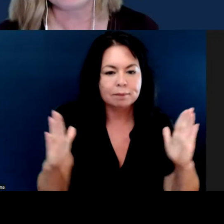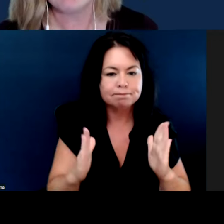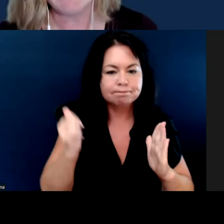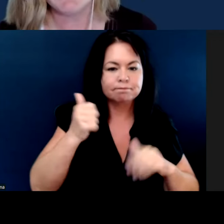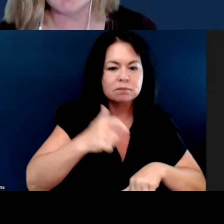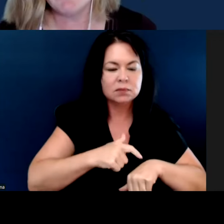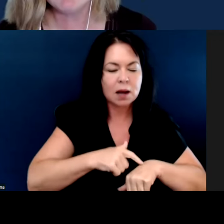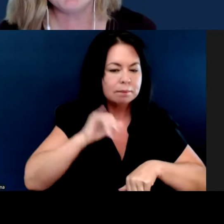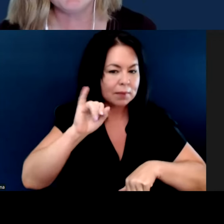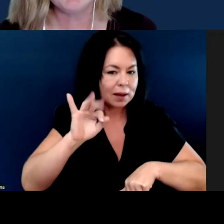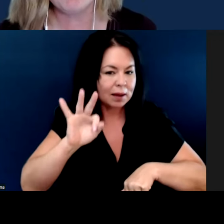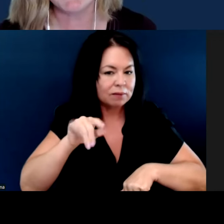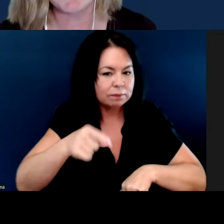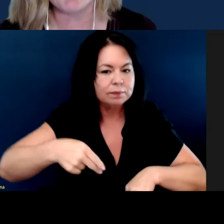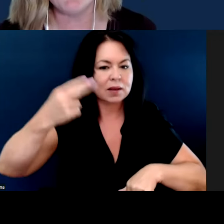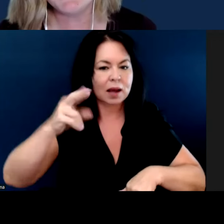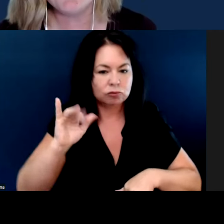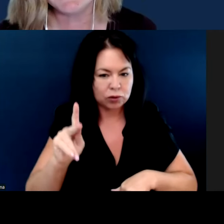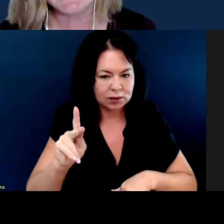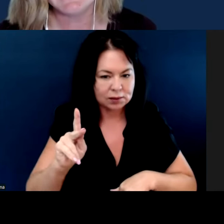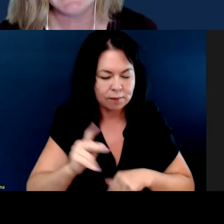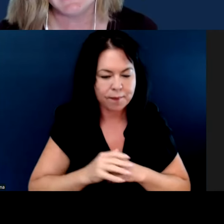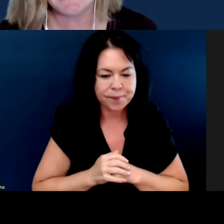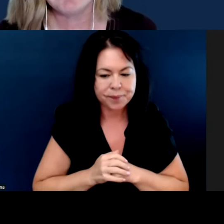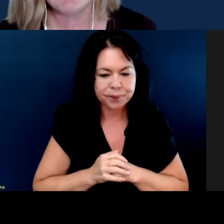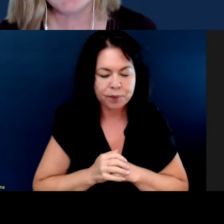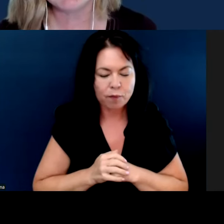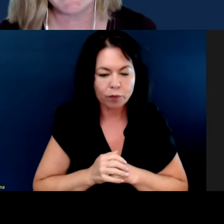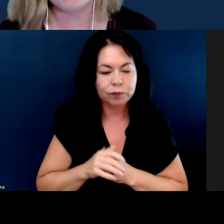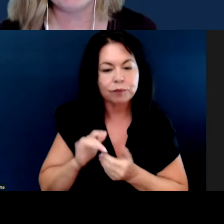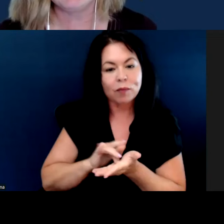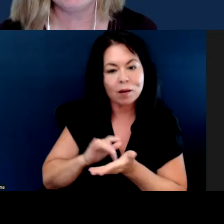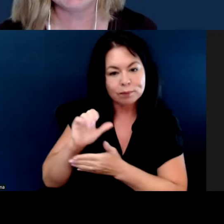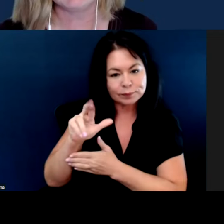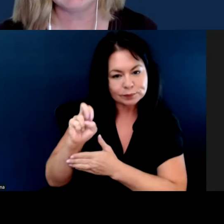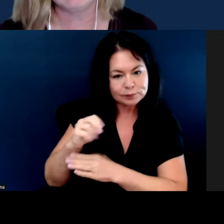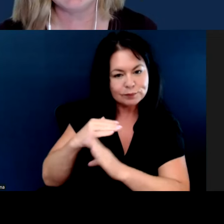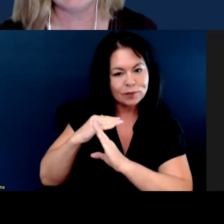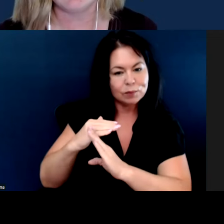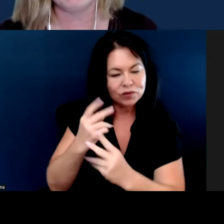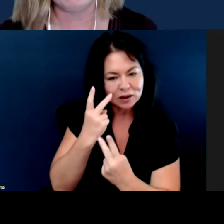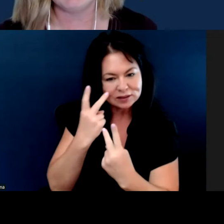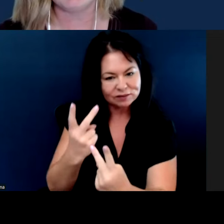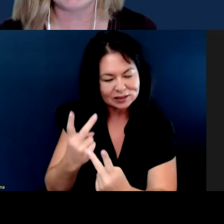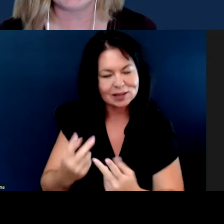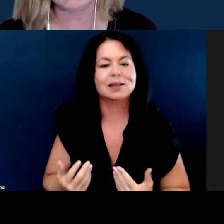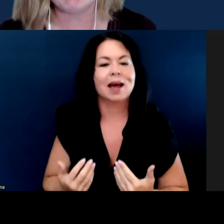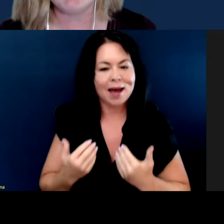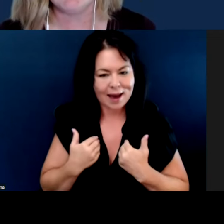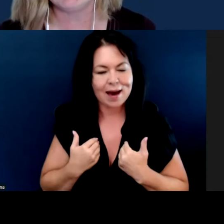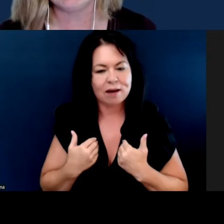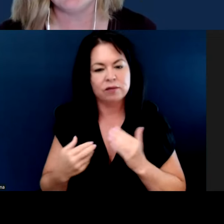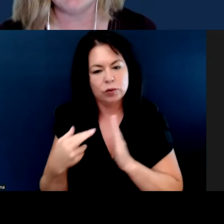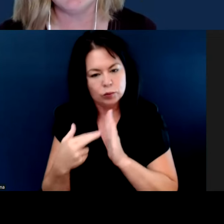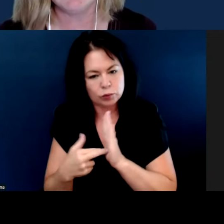But there's a welcome to Medicare preventative visit, but that's not a full physical, which, with other insurance, you might